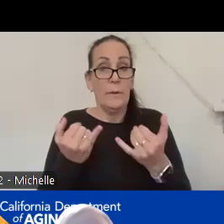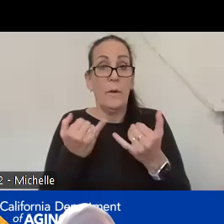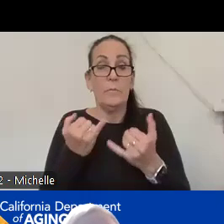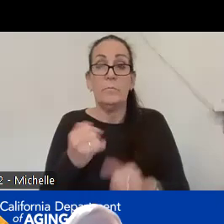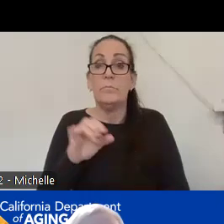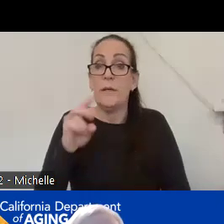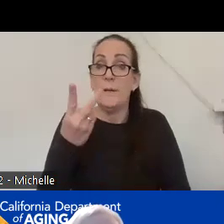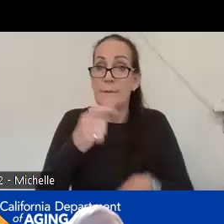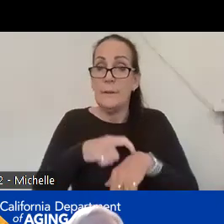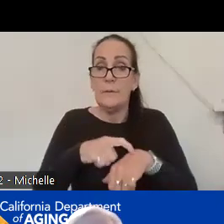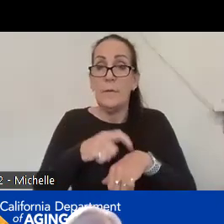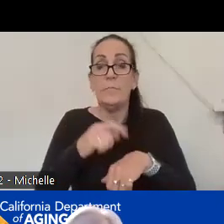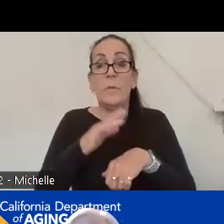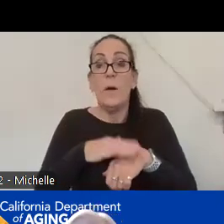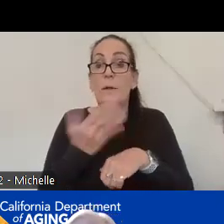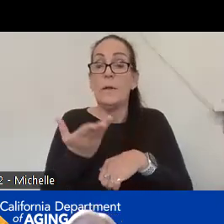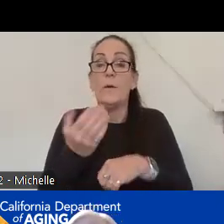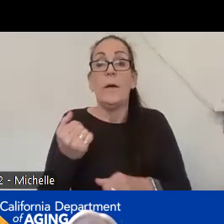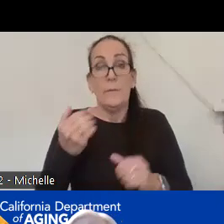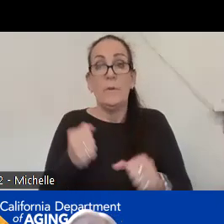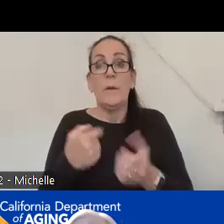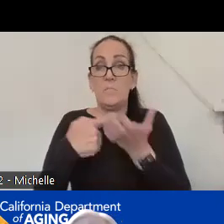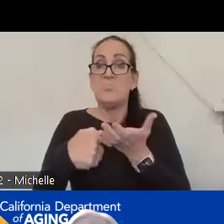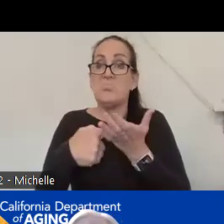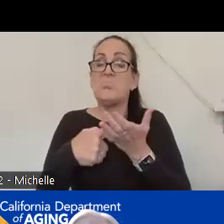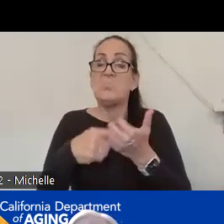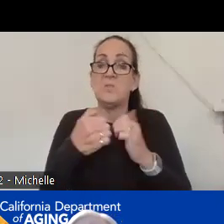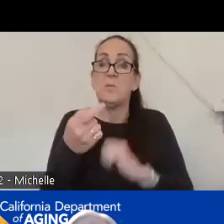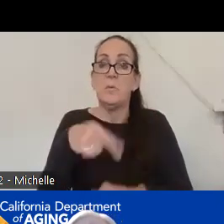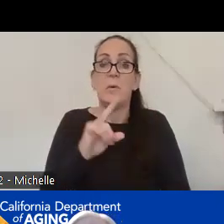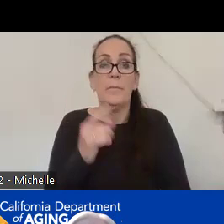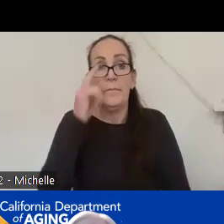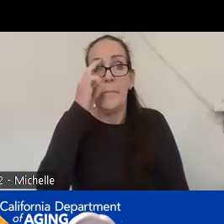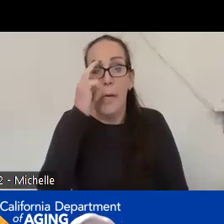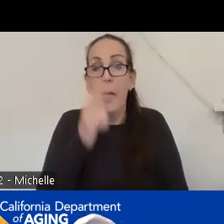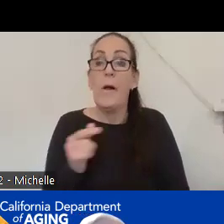And I can go ahead and verbally go over. For those